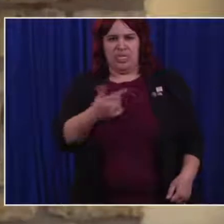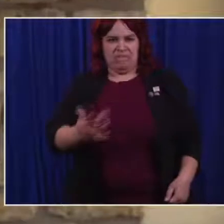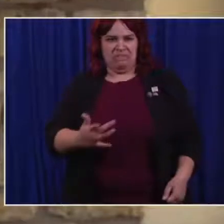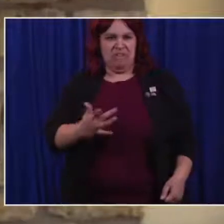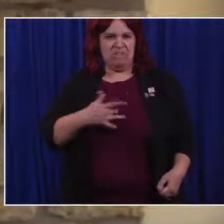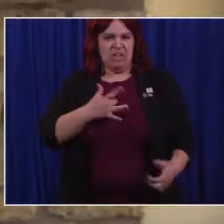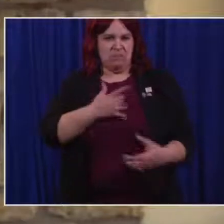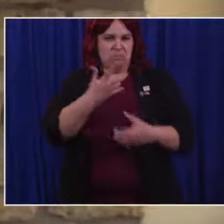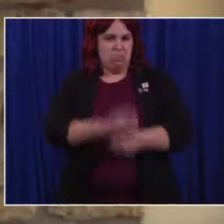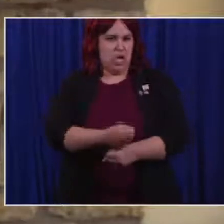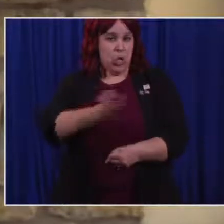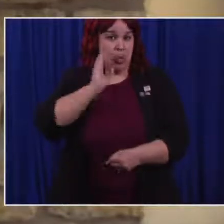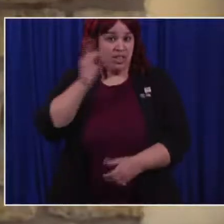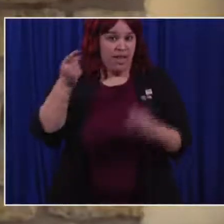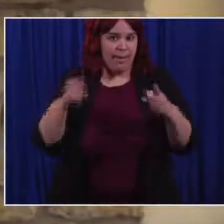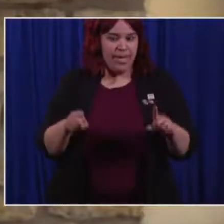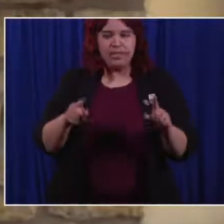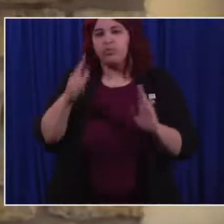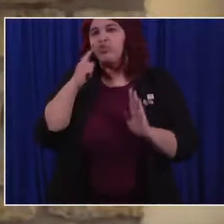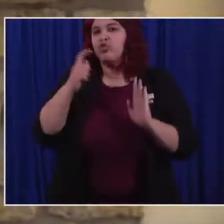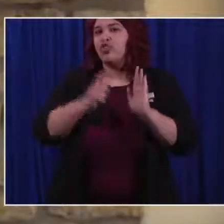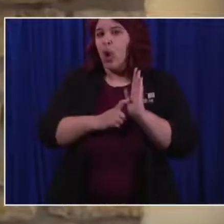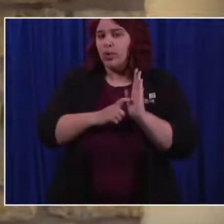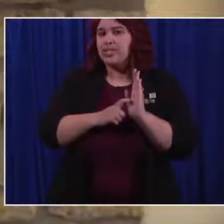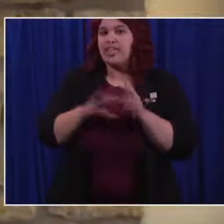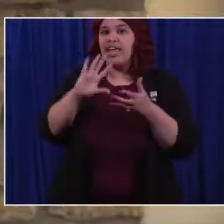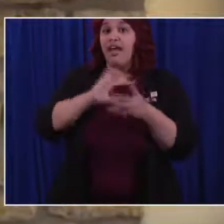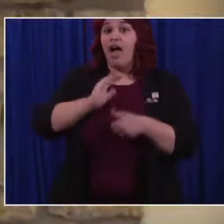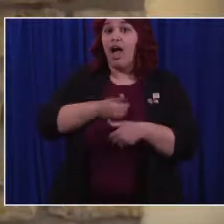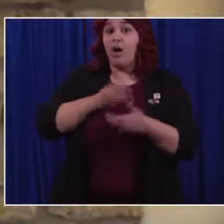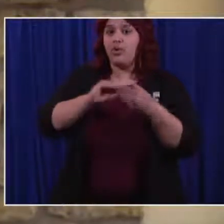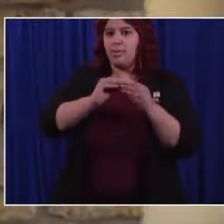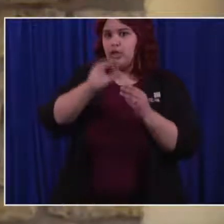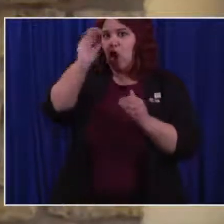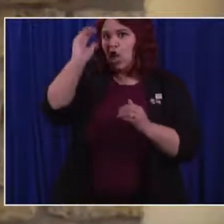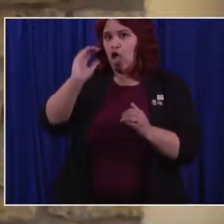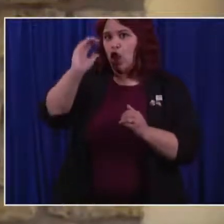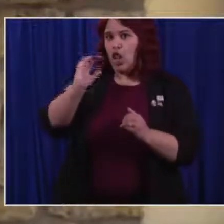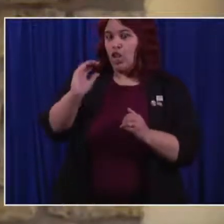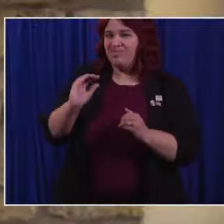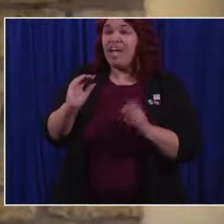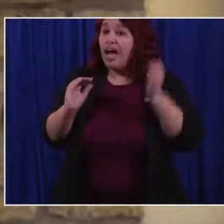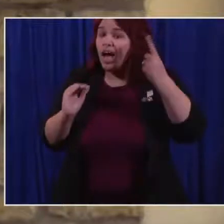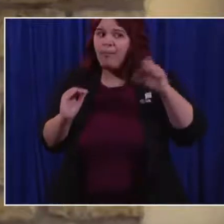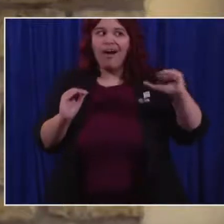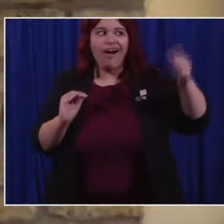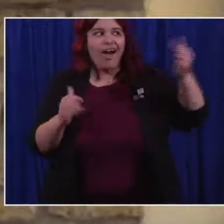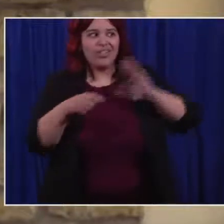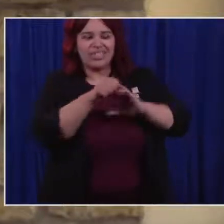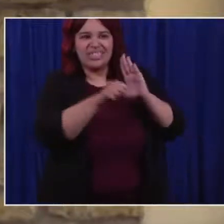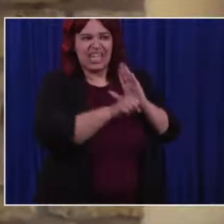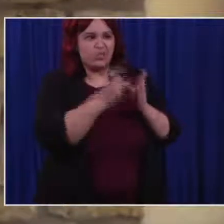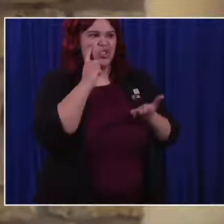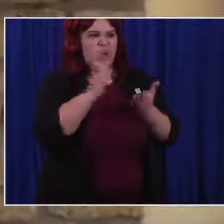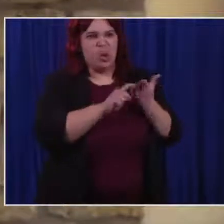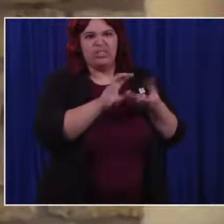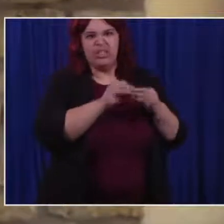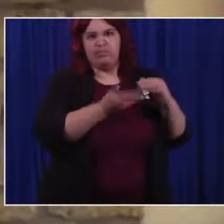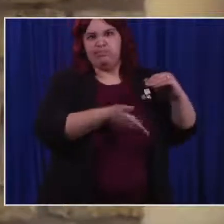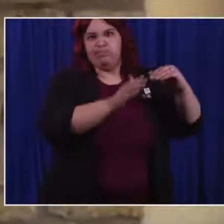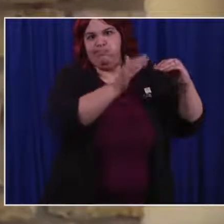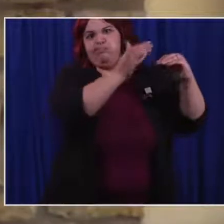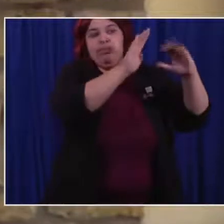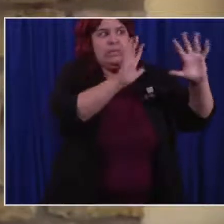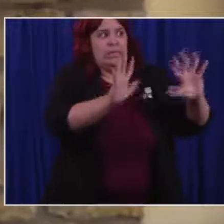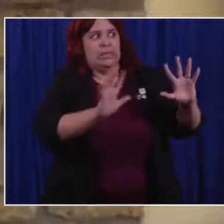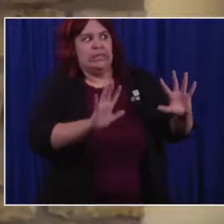now, although in other parts of the country we're seeing trend going the wrong way. But that the trend line seems